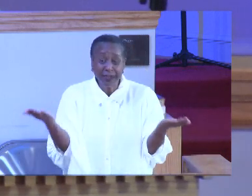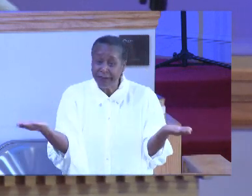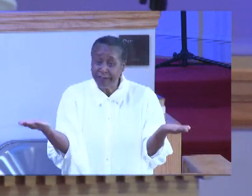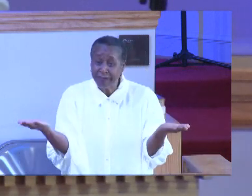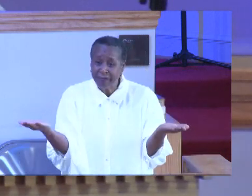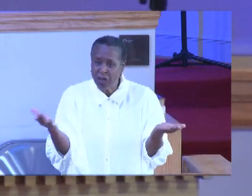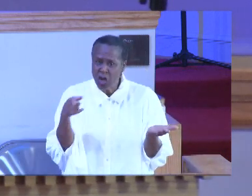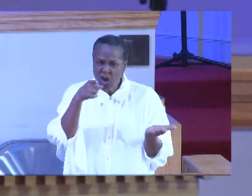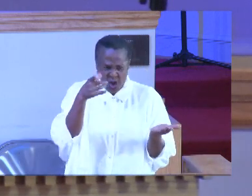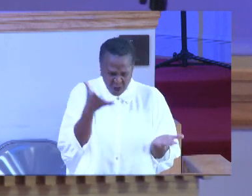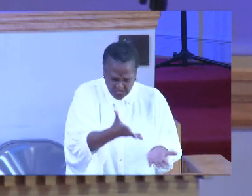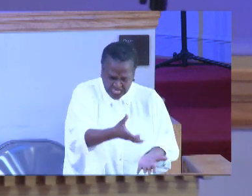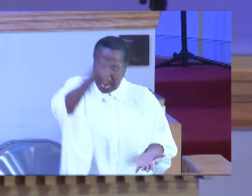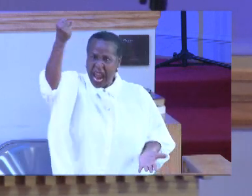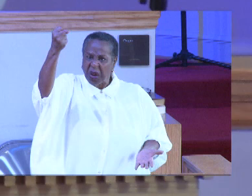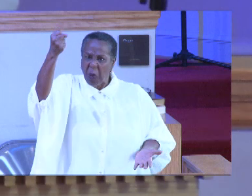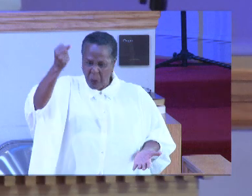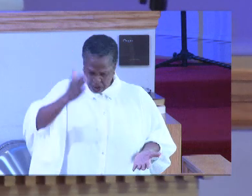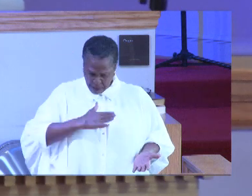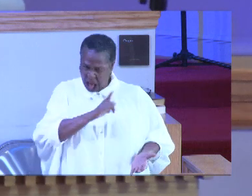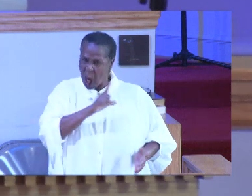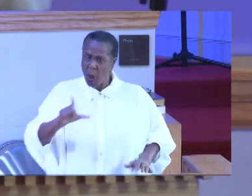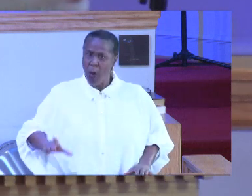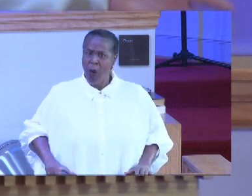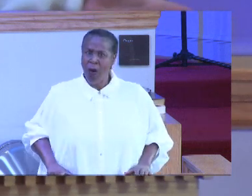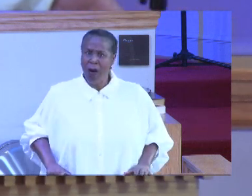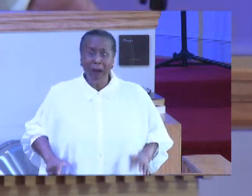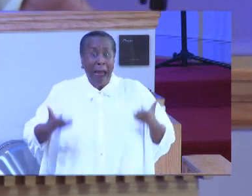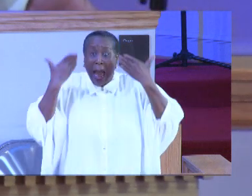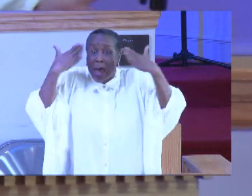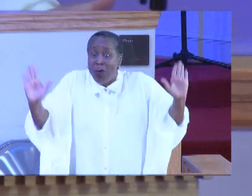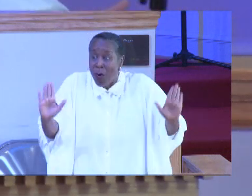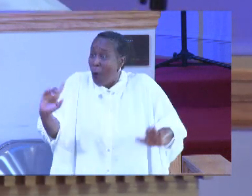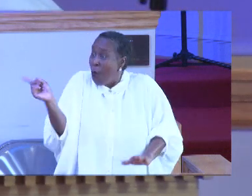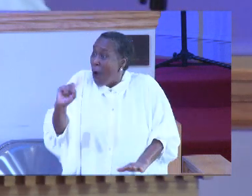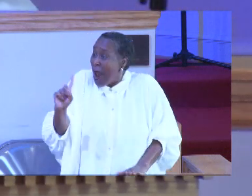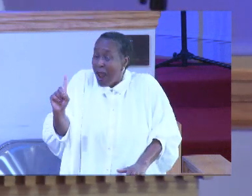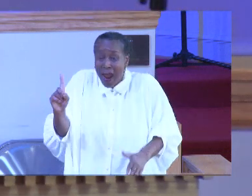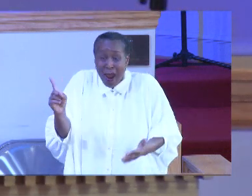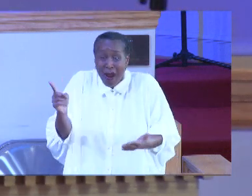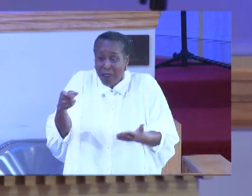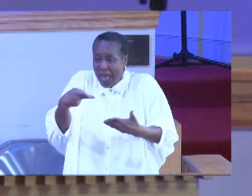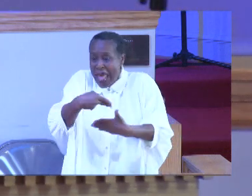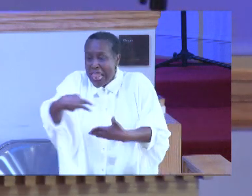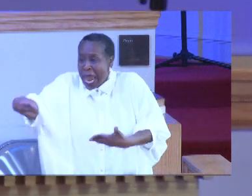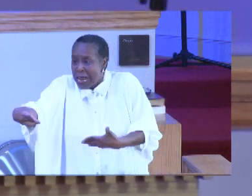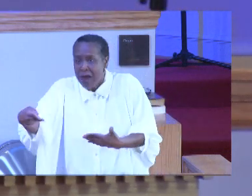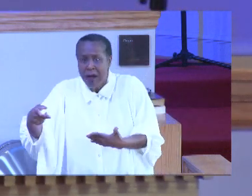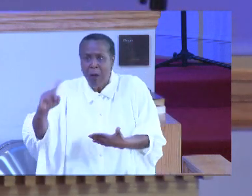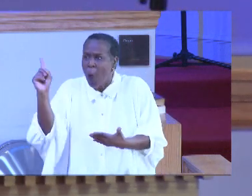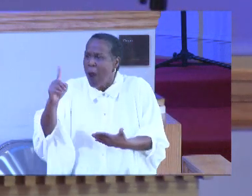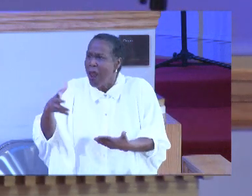You've taken away my Lord, and I don't know where they've laid him.